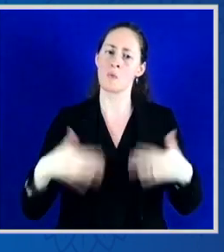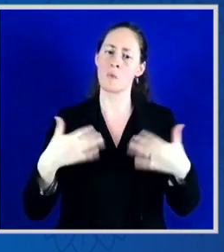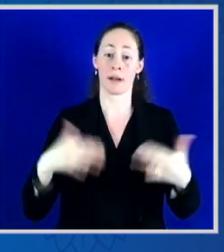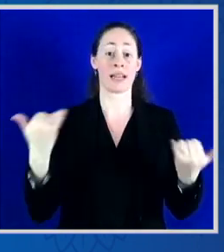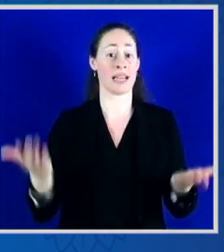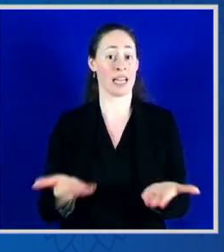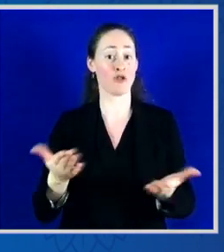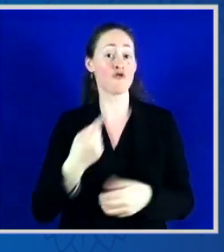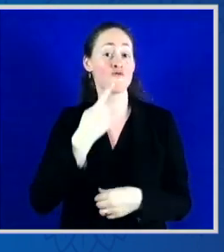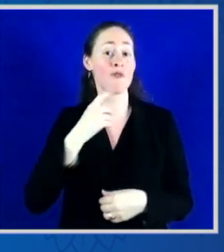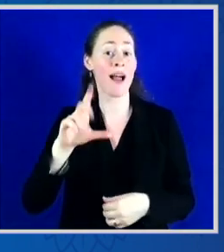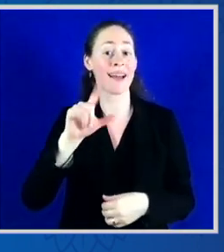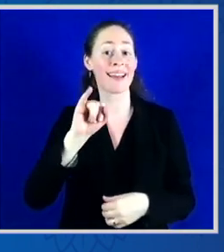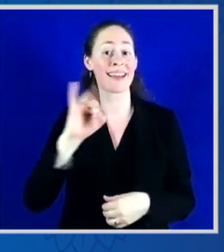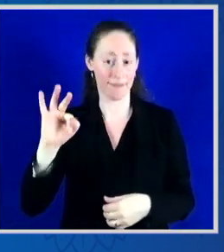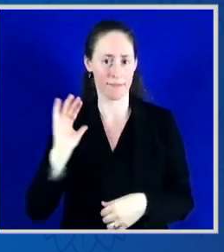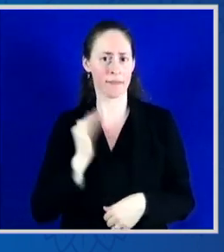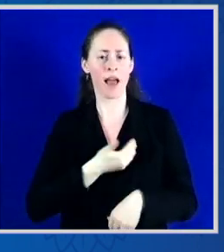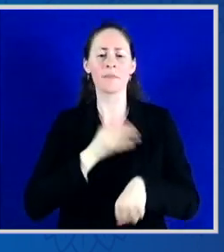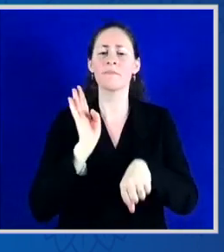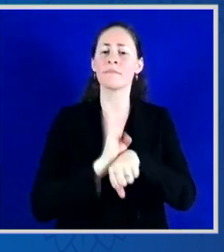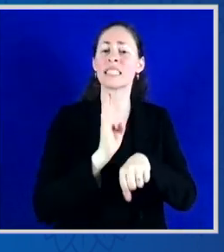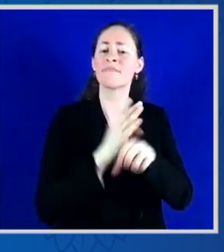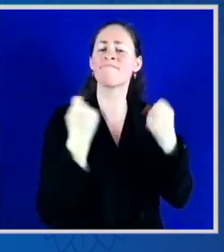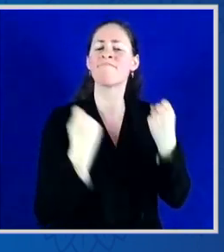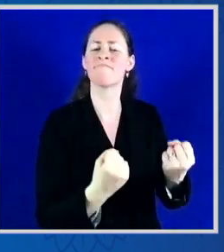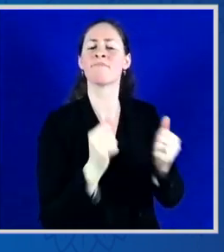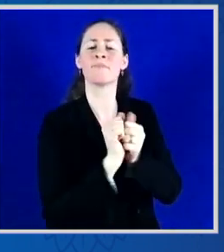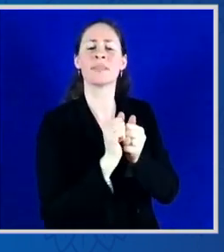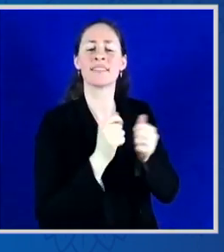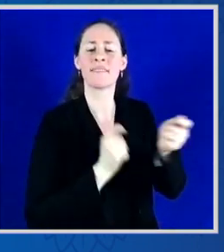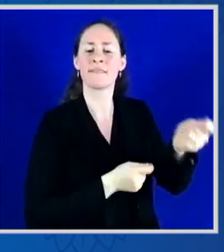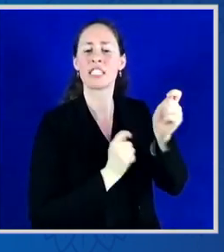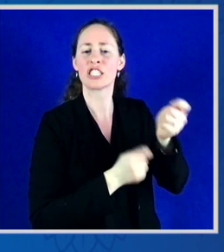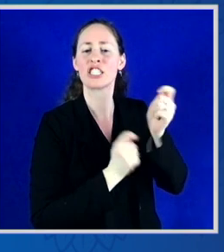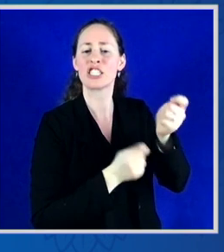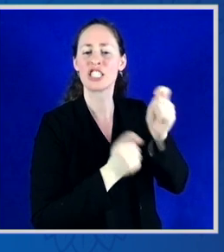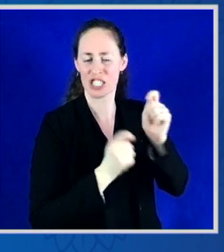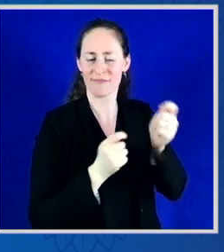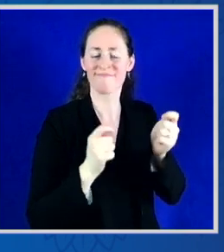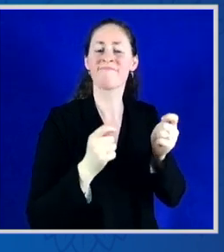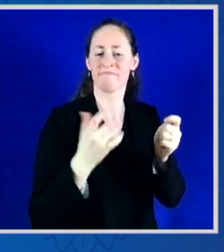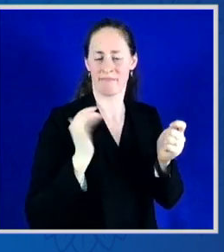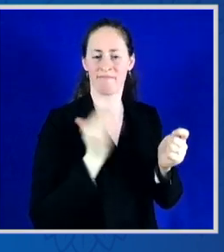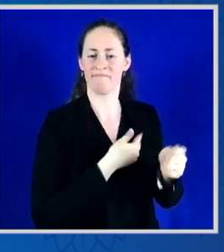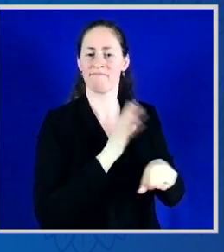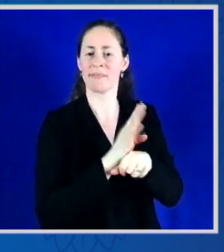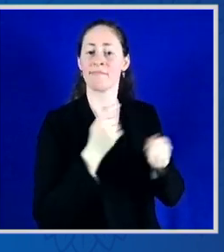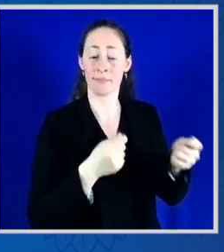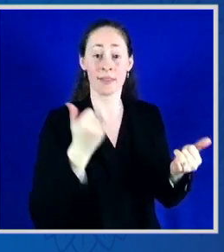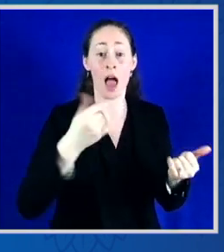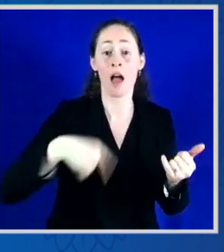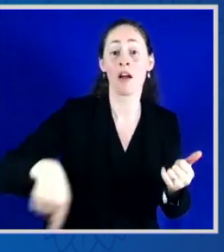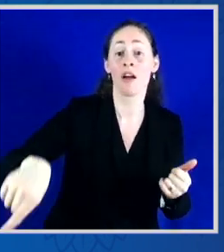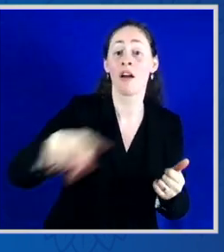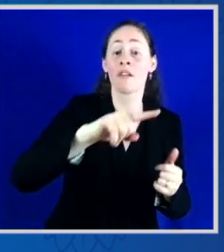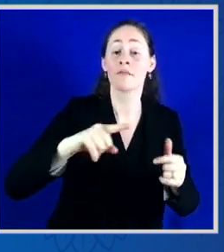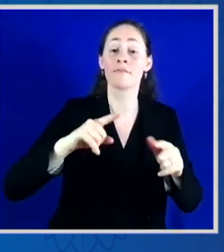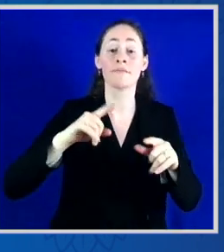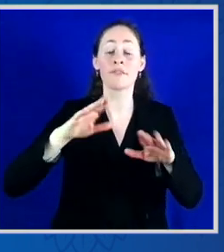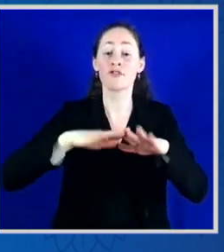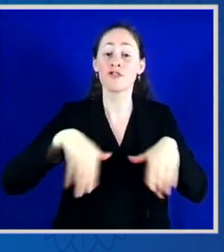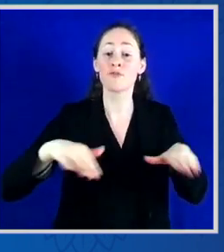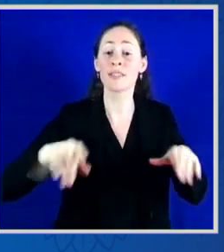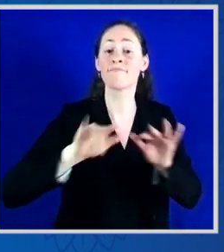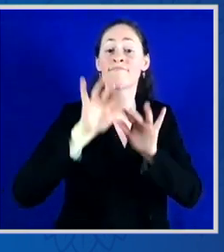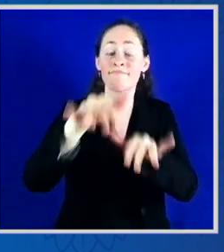collecting the harvest, and the children at the Early Childhood Center are connected virtually to their teachers in their rooms. And without